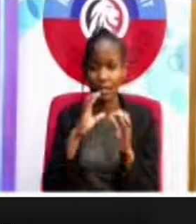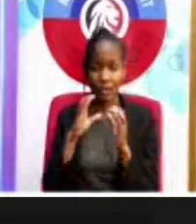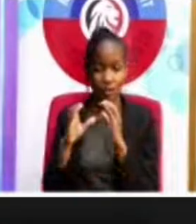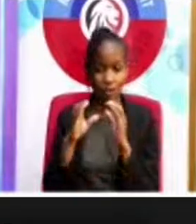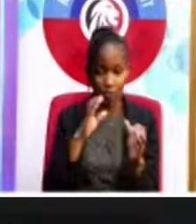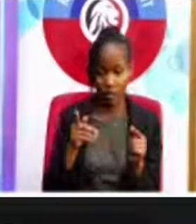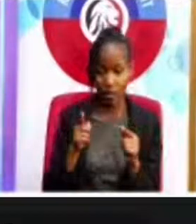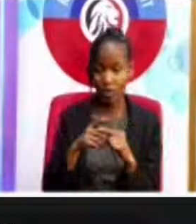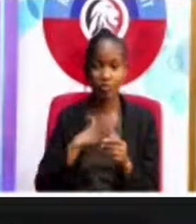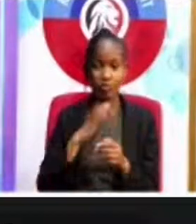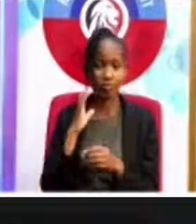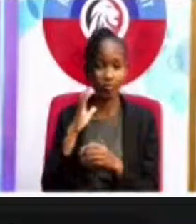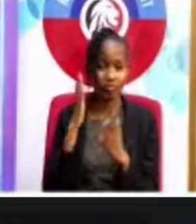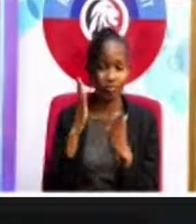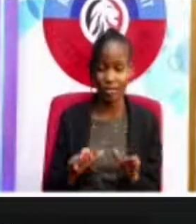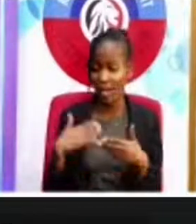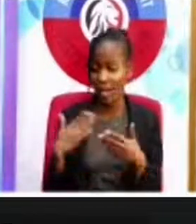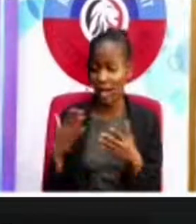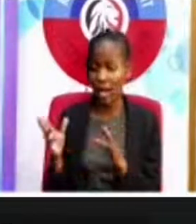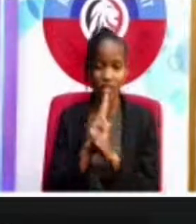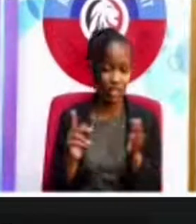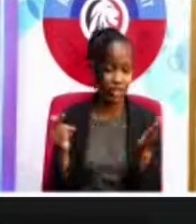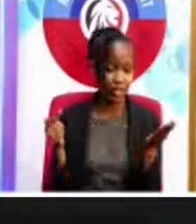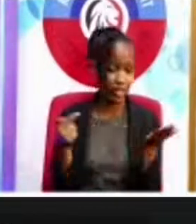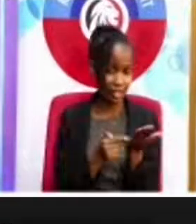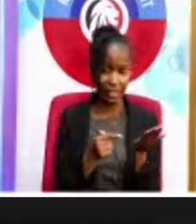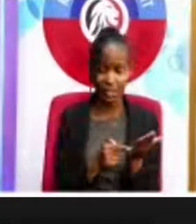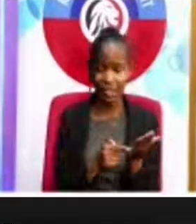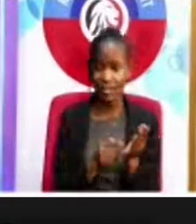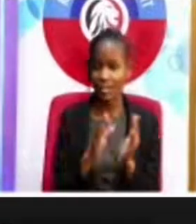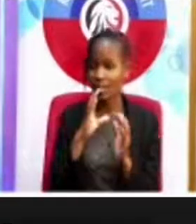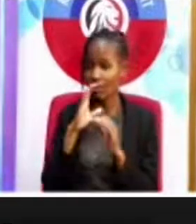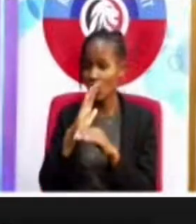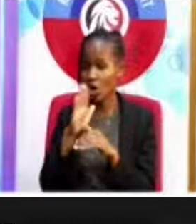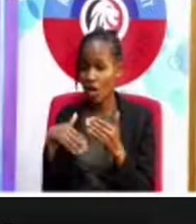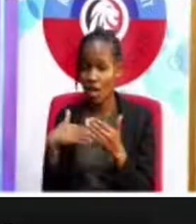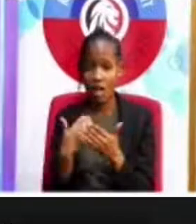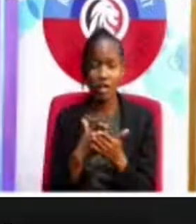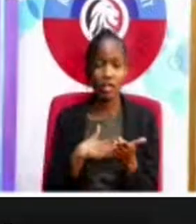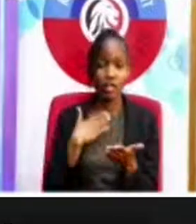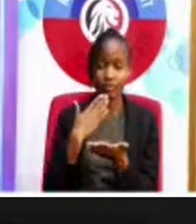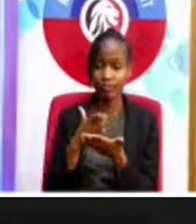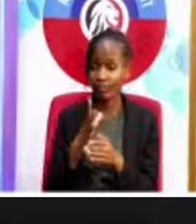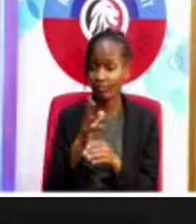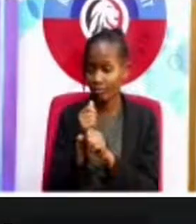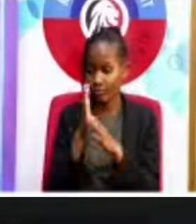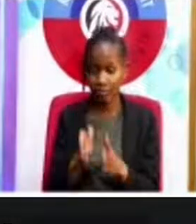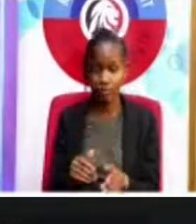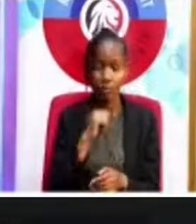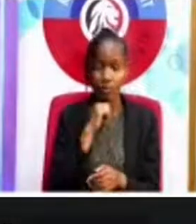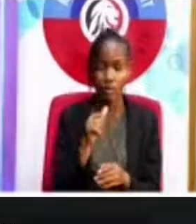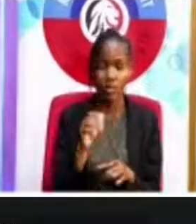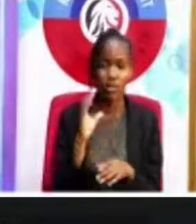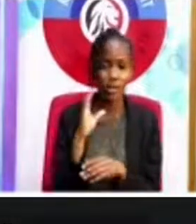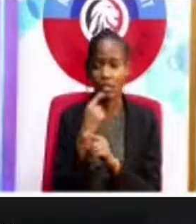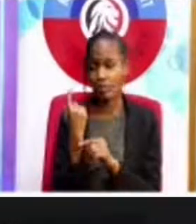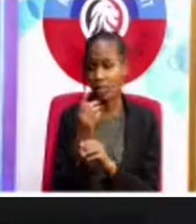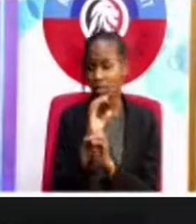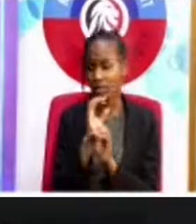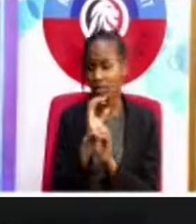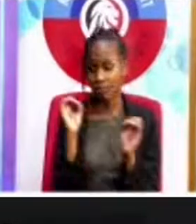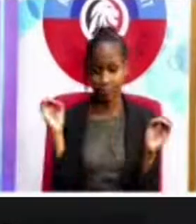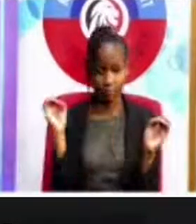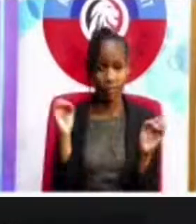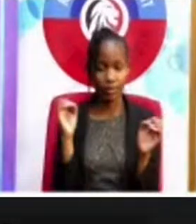use technology to reach all our stakeholders, not just the customers? To me, that is the